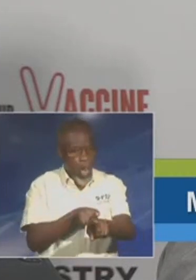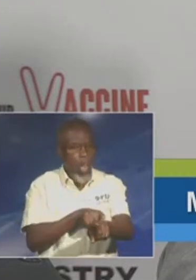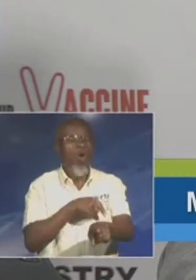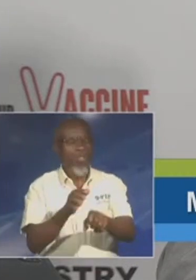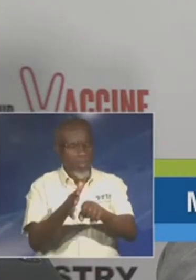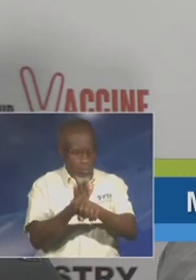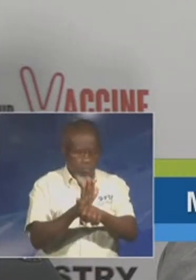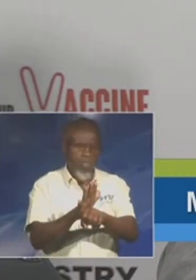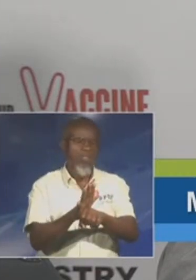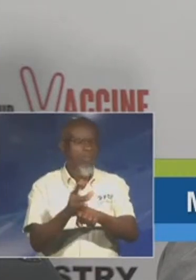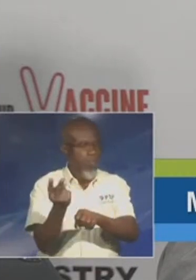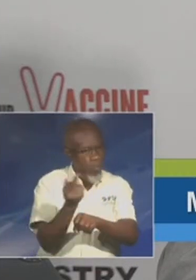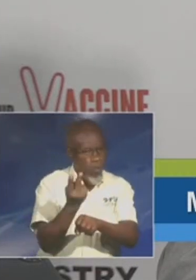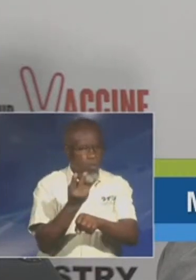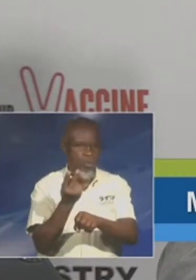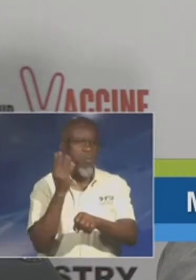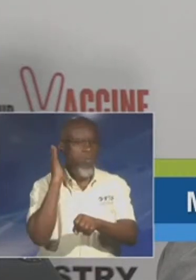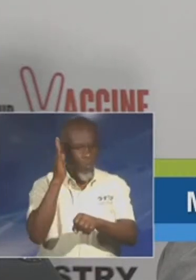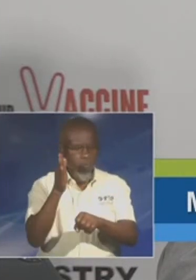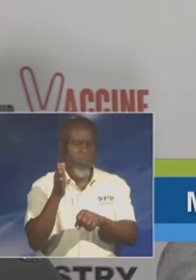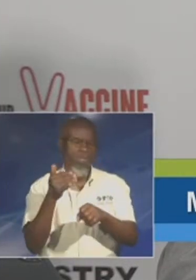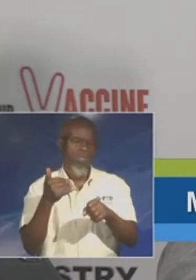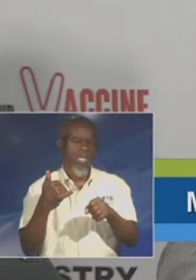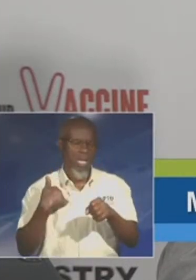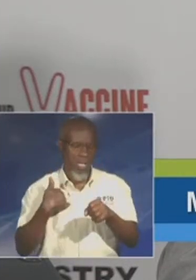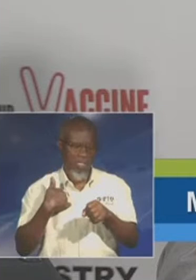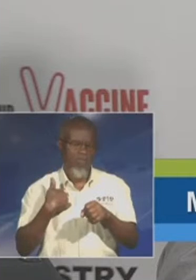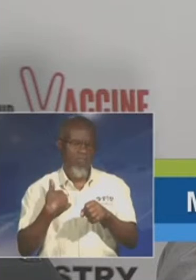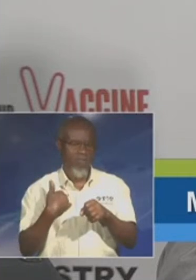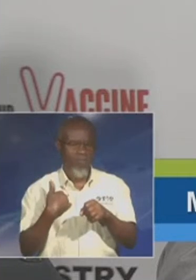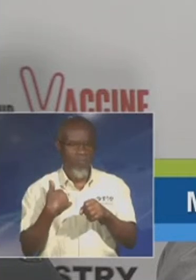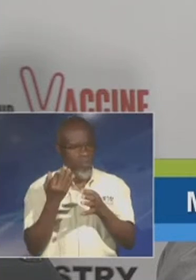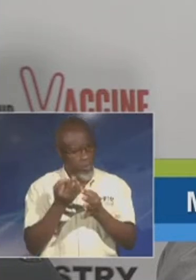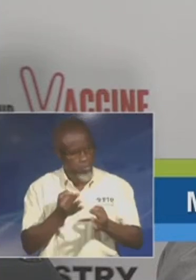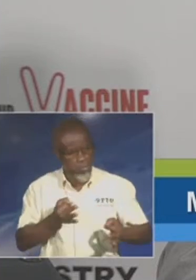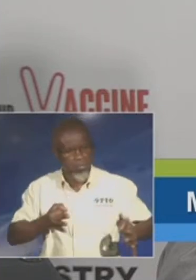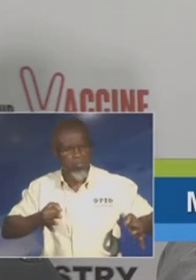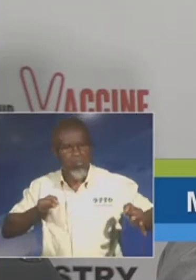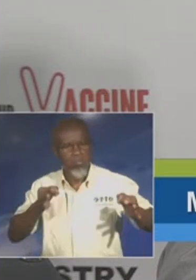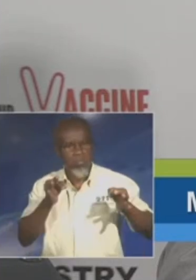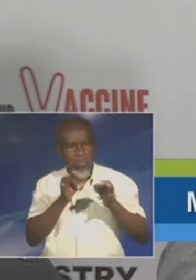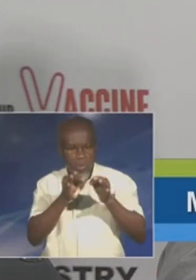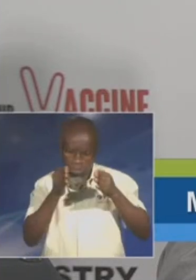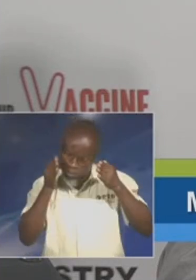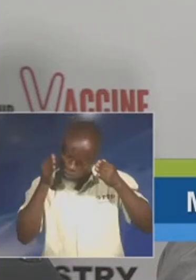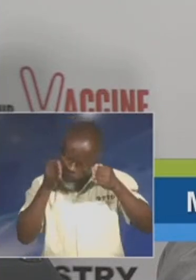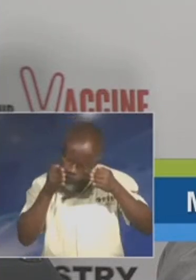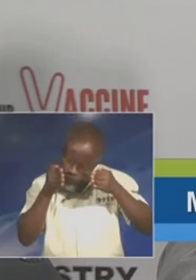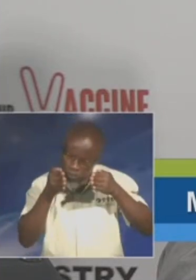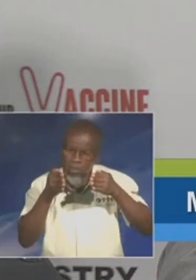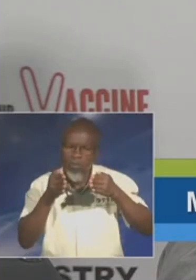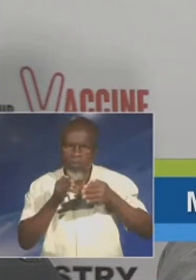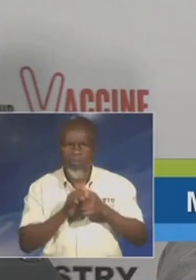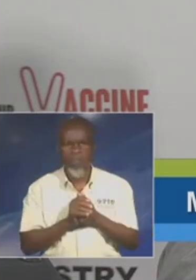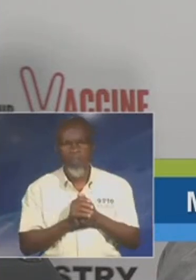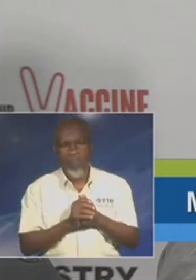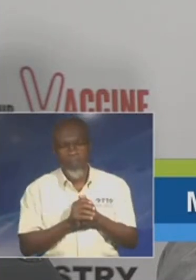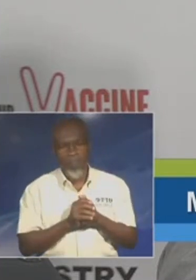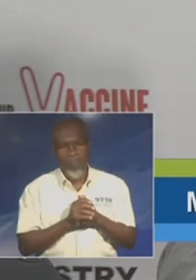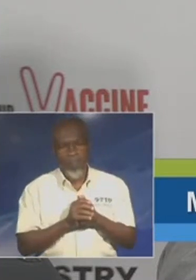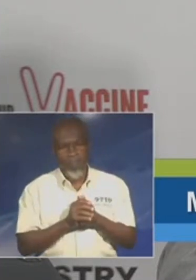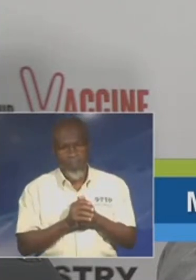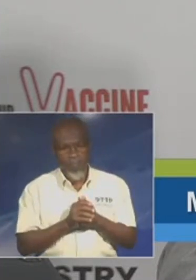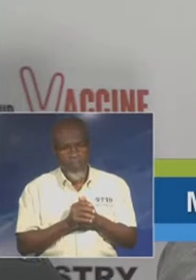we have to deal with. So that's why we were very proactive with the mental health outreach, and I gave you the